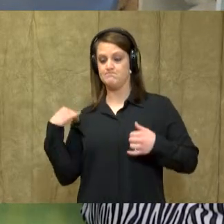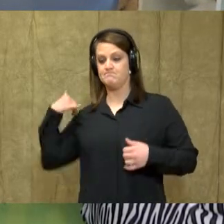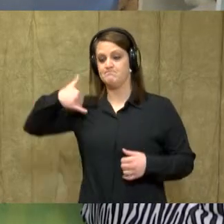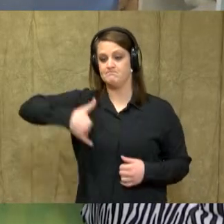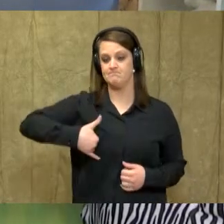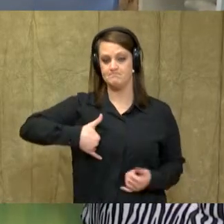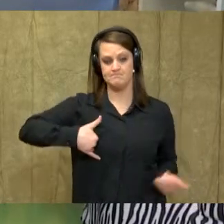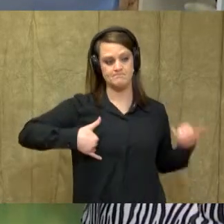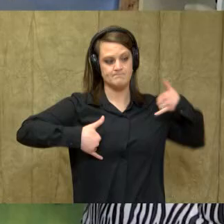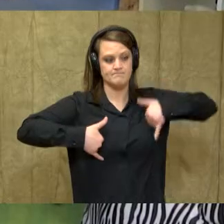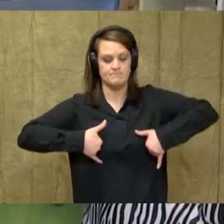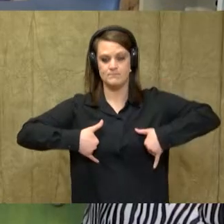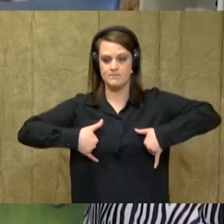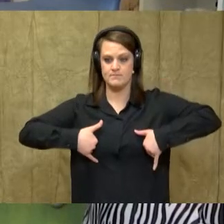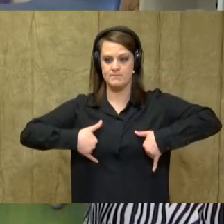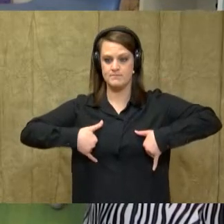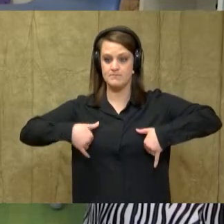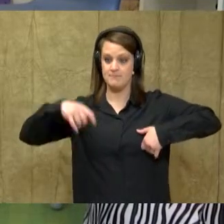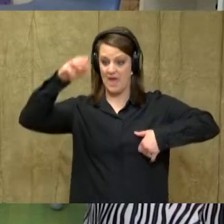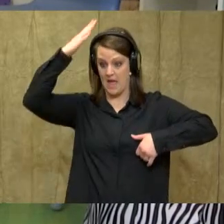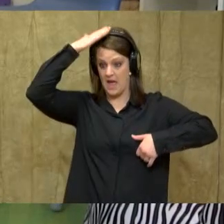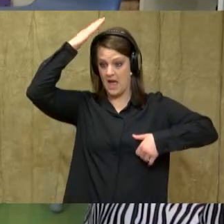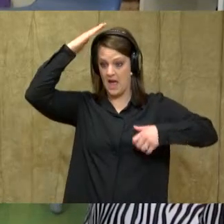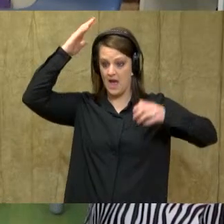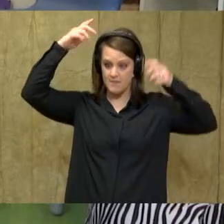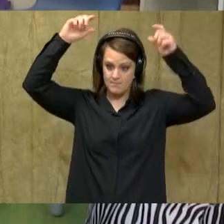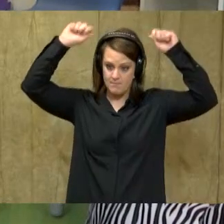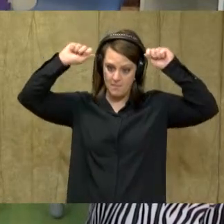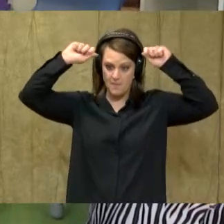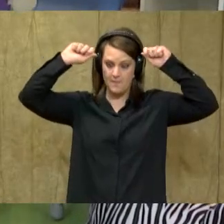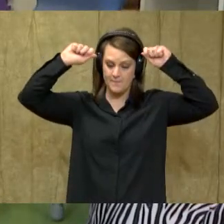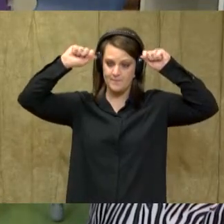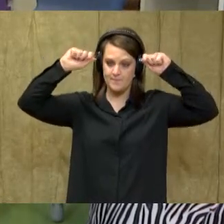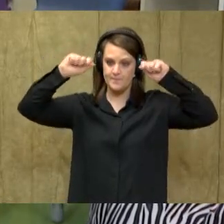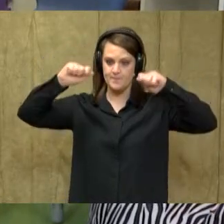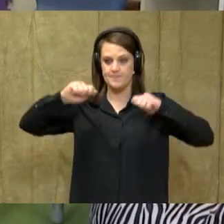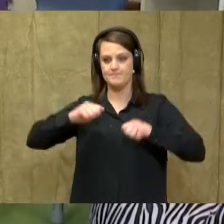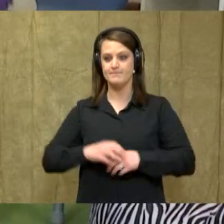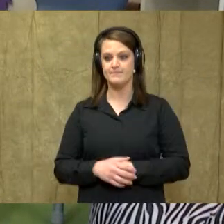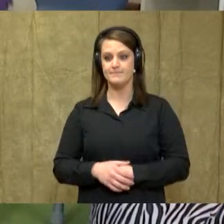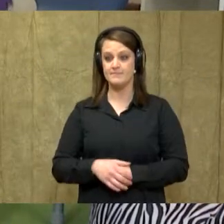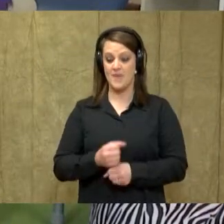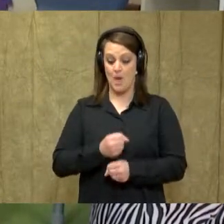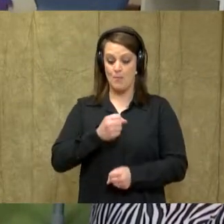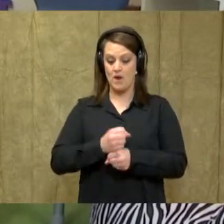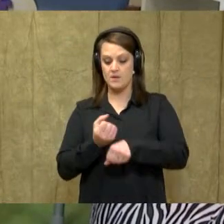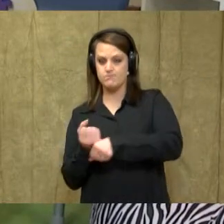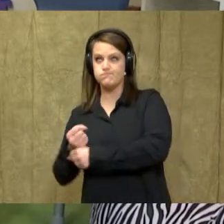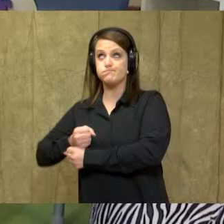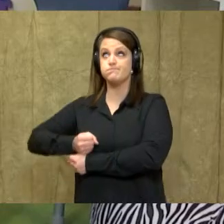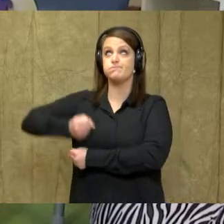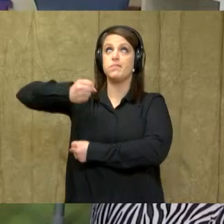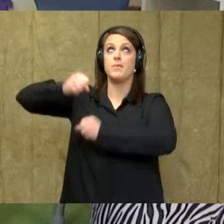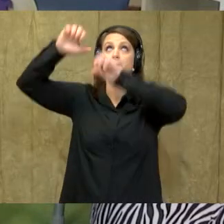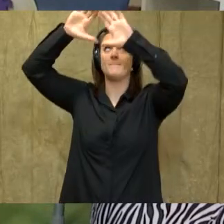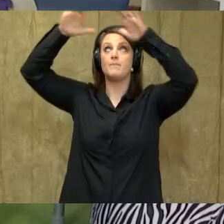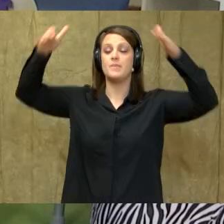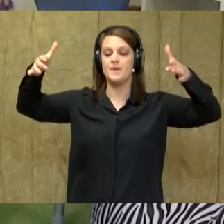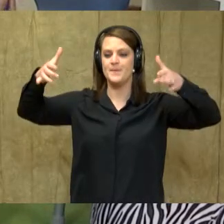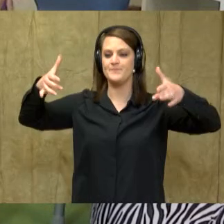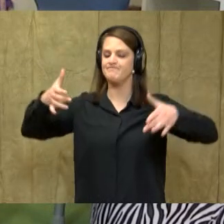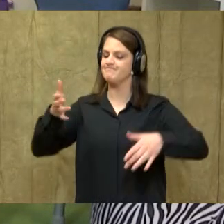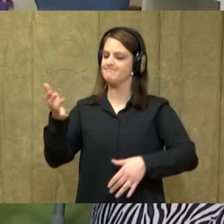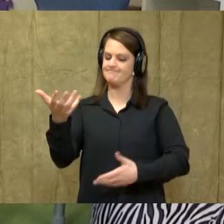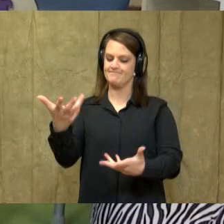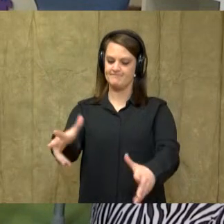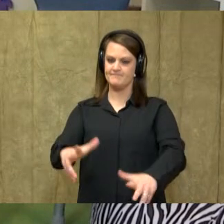my raincoat. I put on my hat. I put up my umbrella just